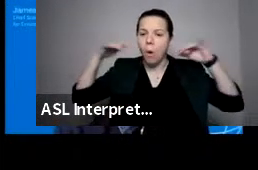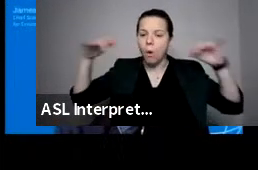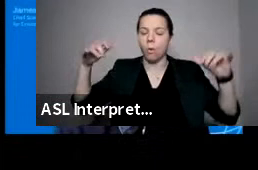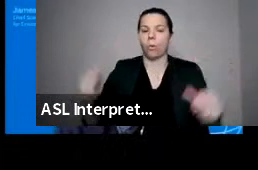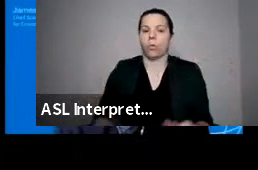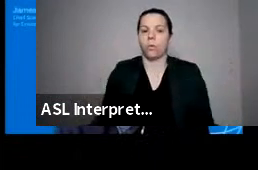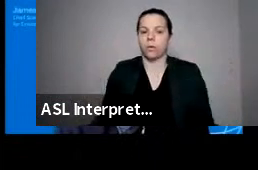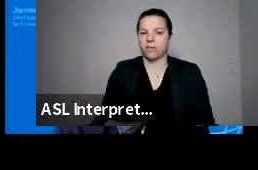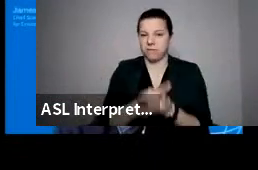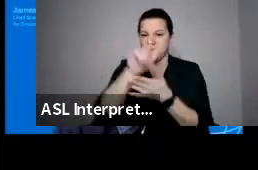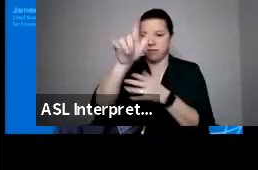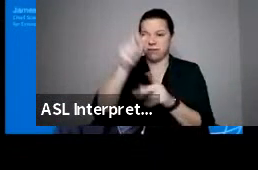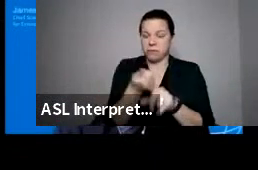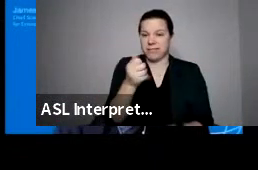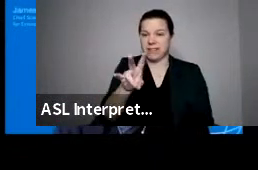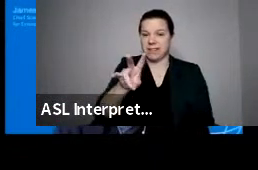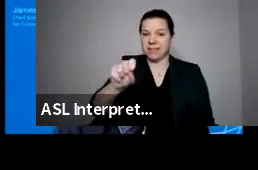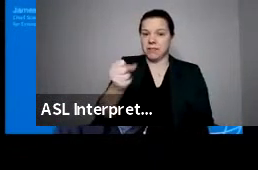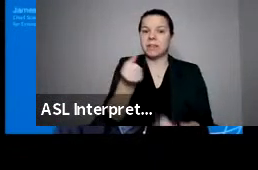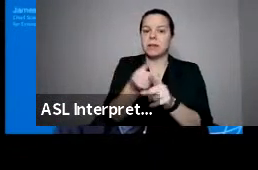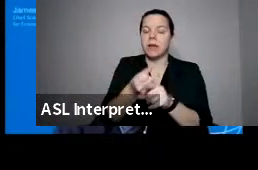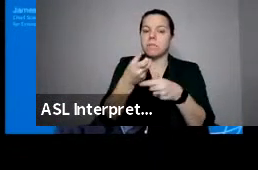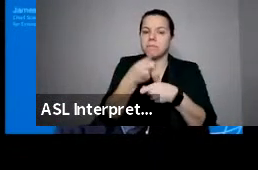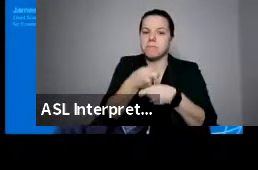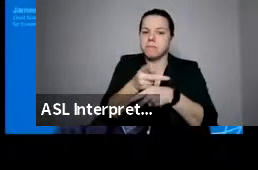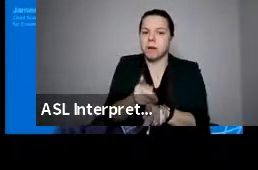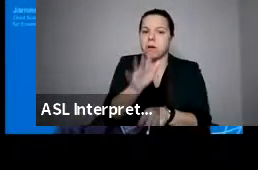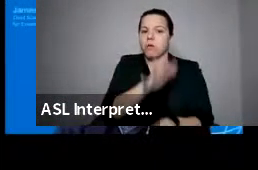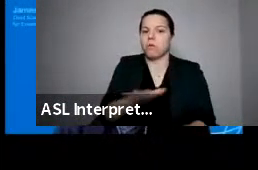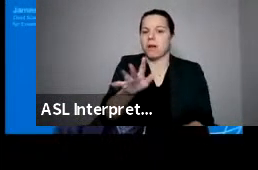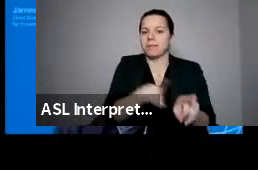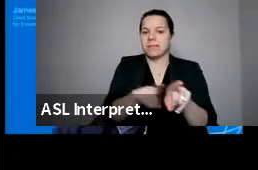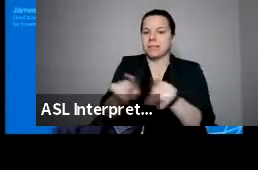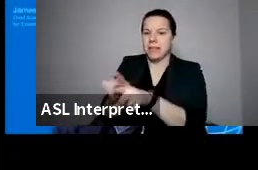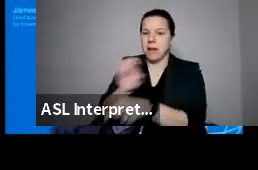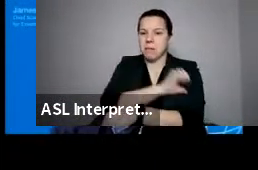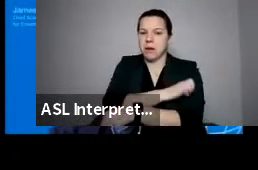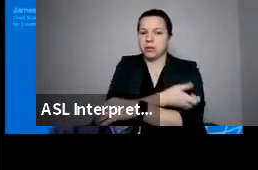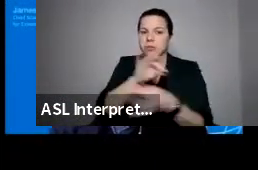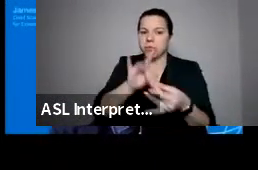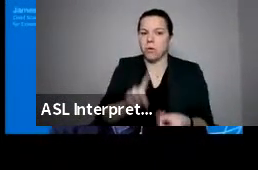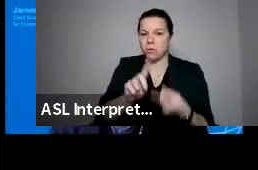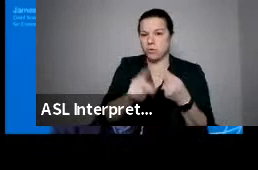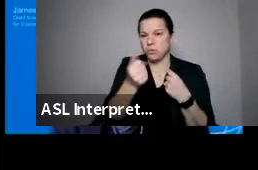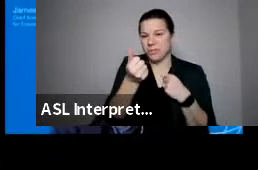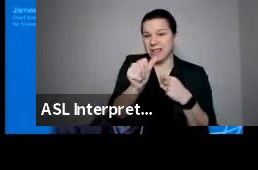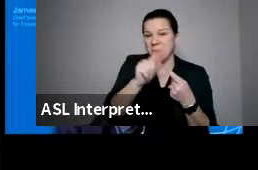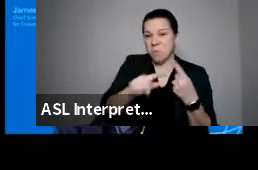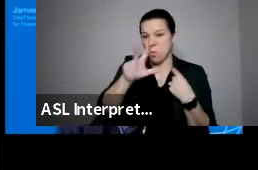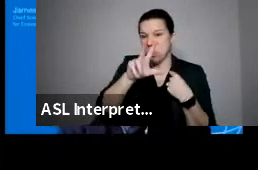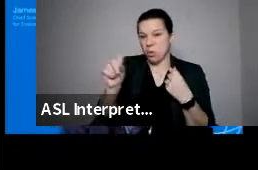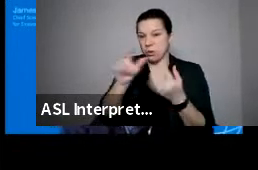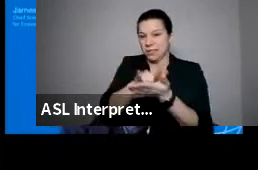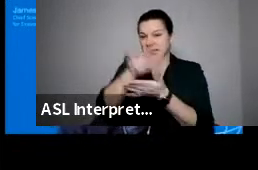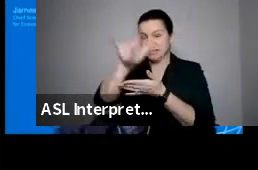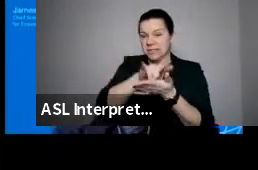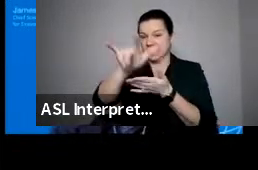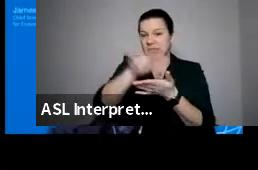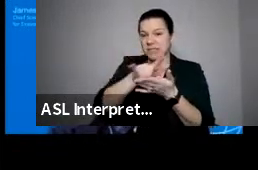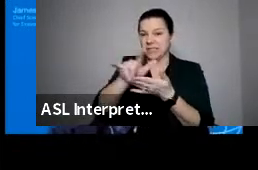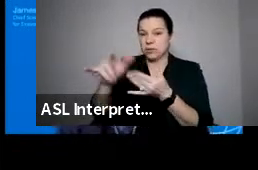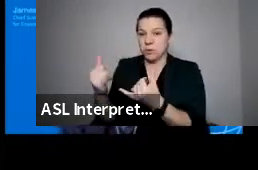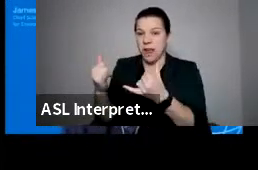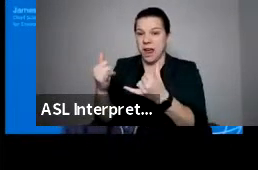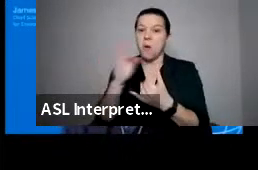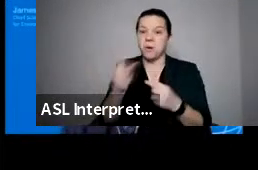aircraft from the 1970s produced roughly the same acoustic energy as 10 to 30 aircraft operations today. So the graphic on the